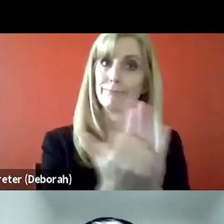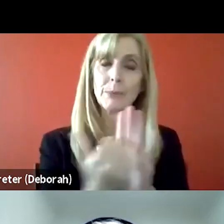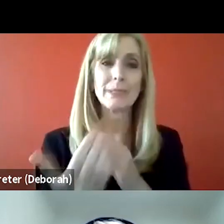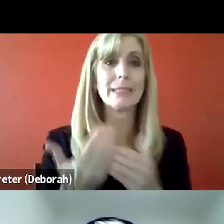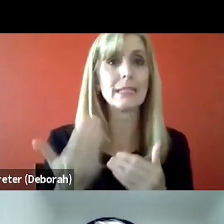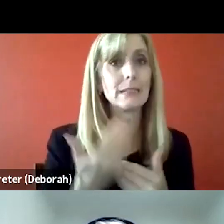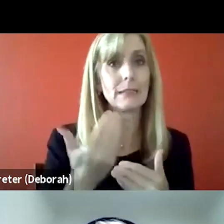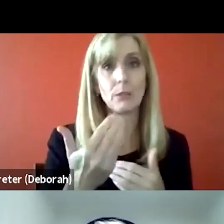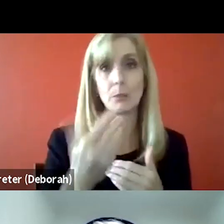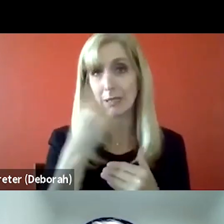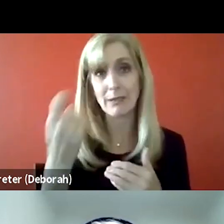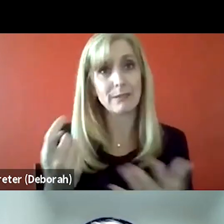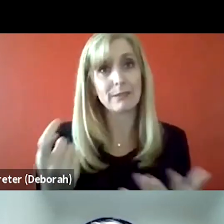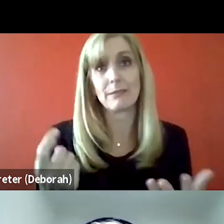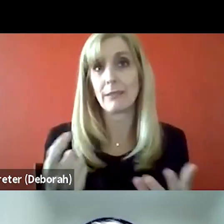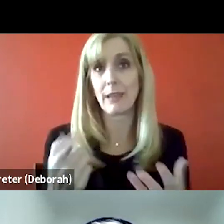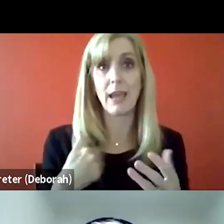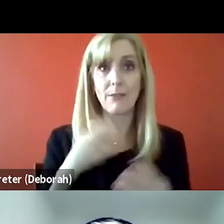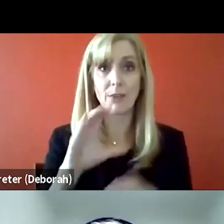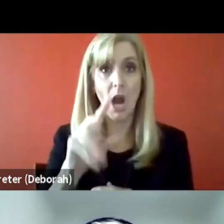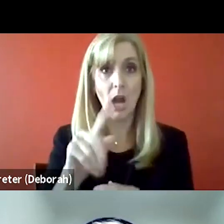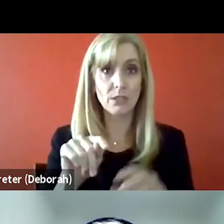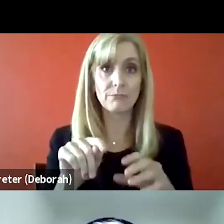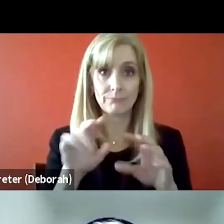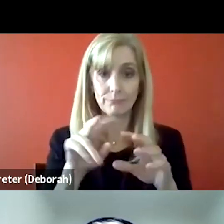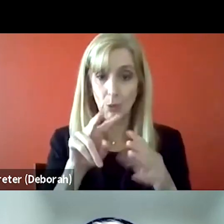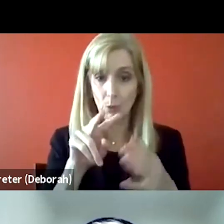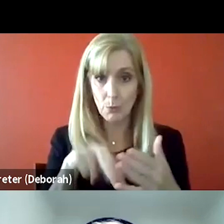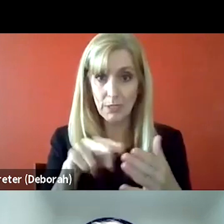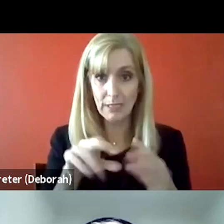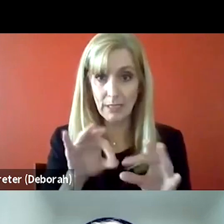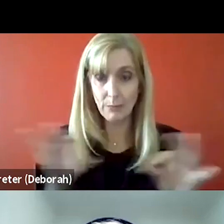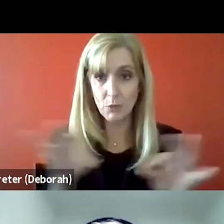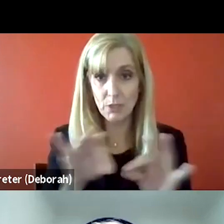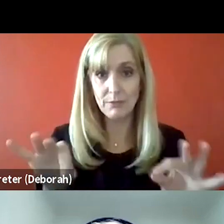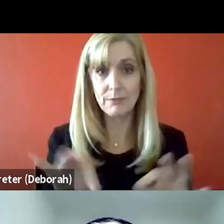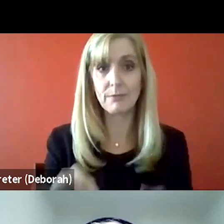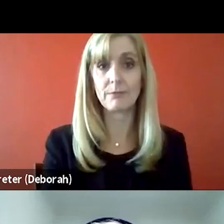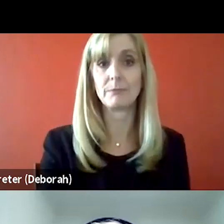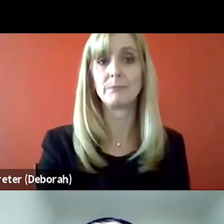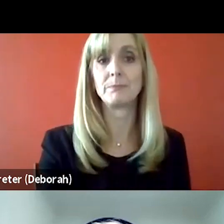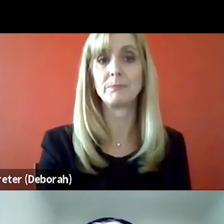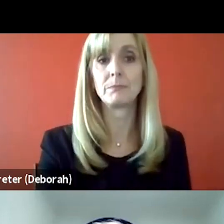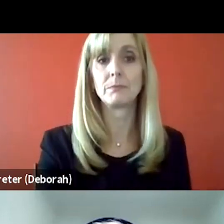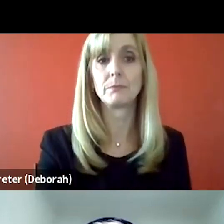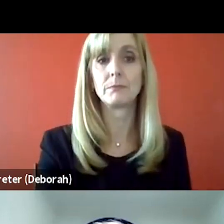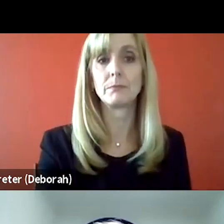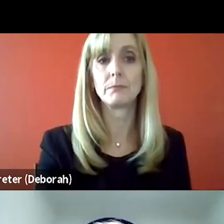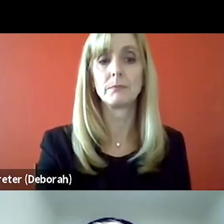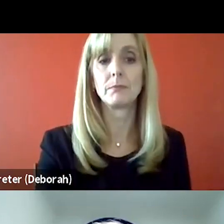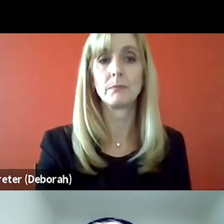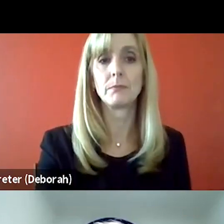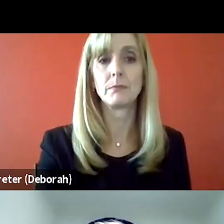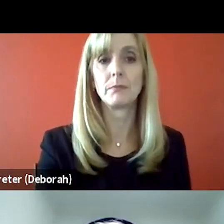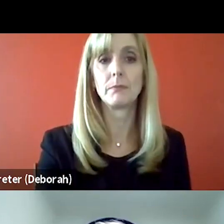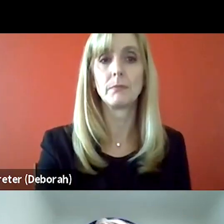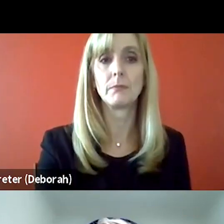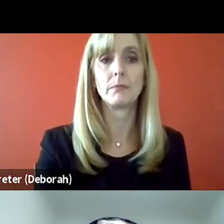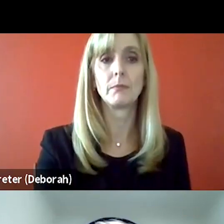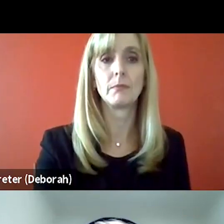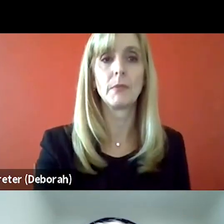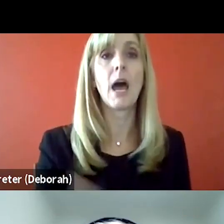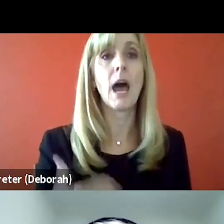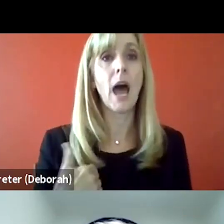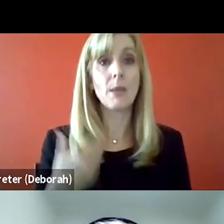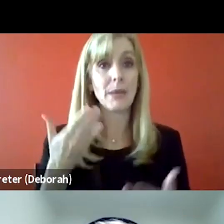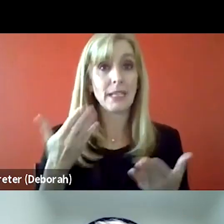made a big difference. So as an employee, I've been at the university for over 21 years.